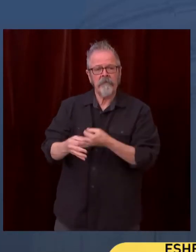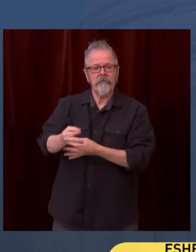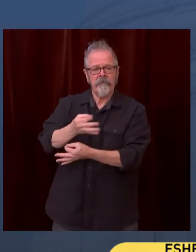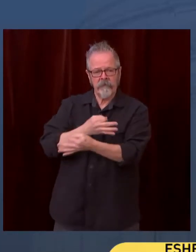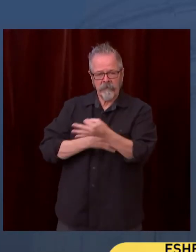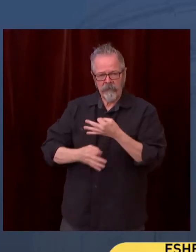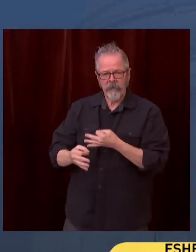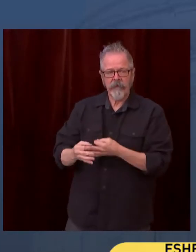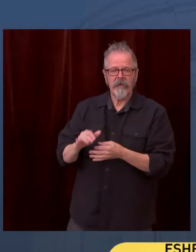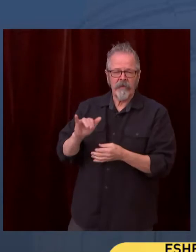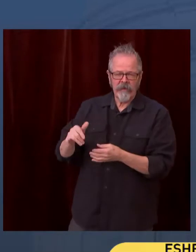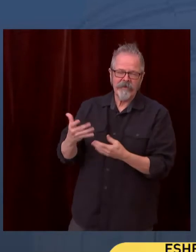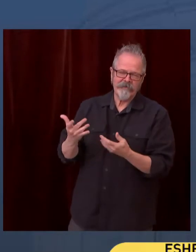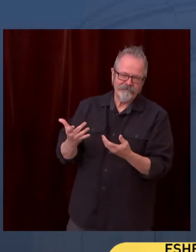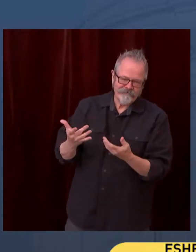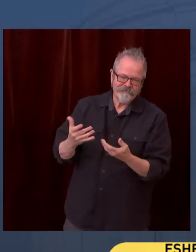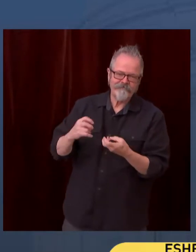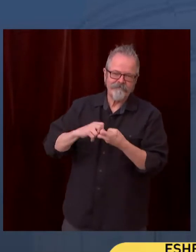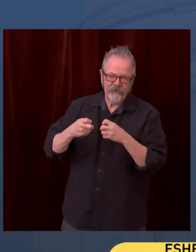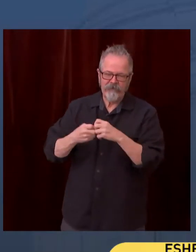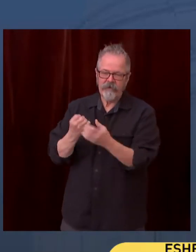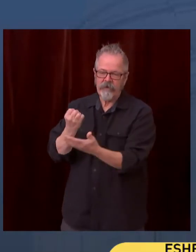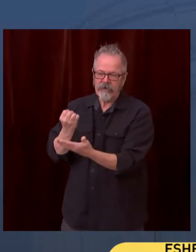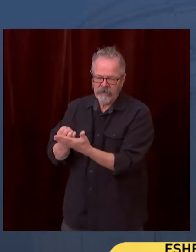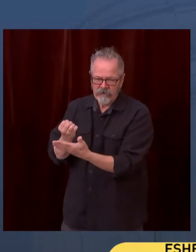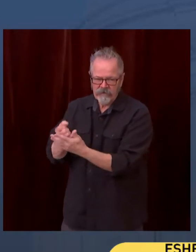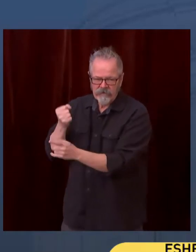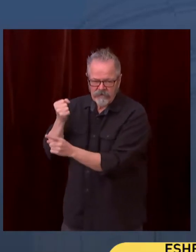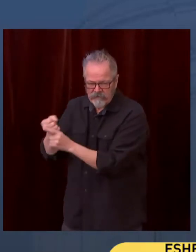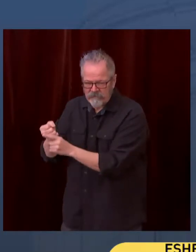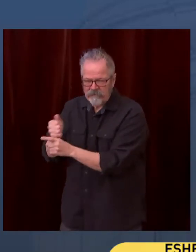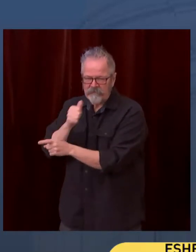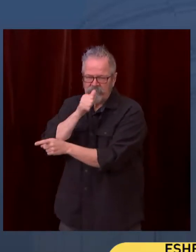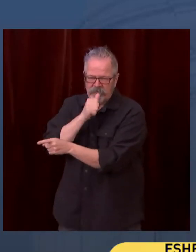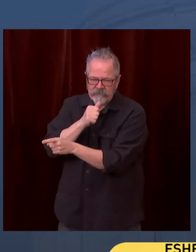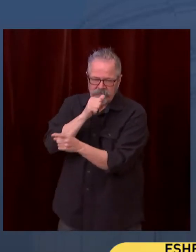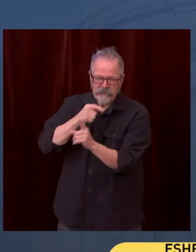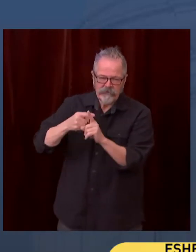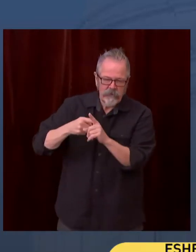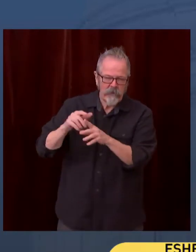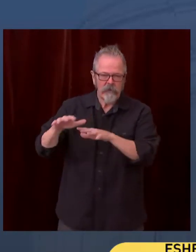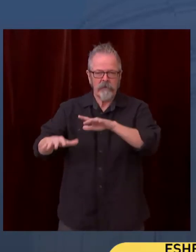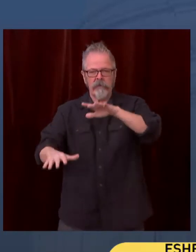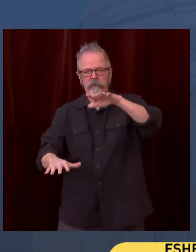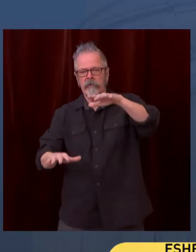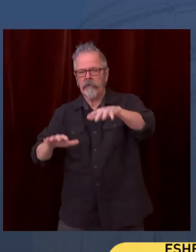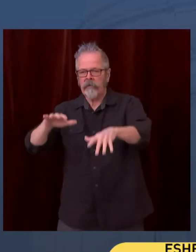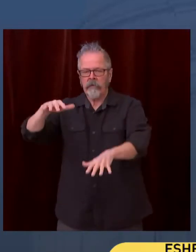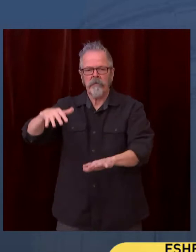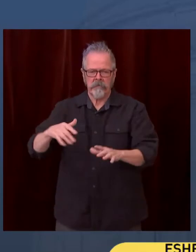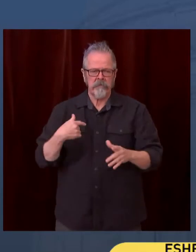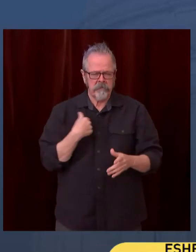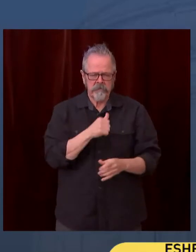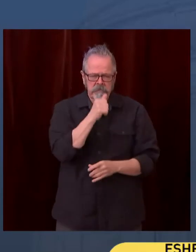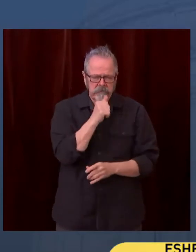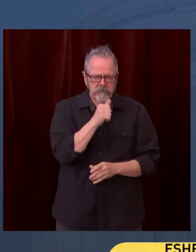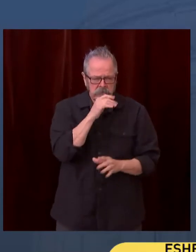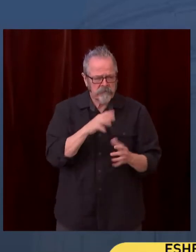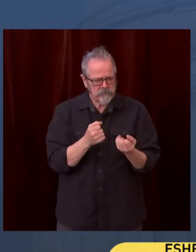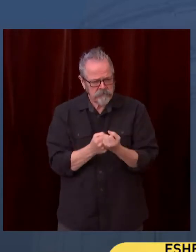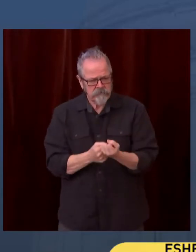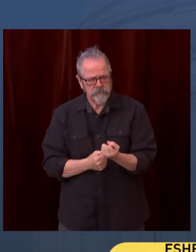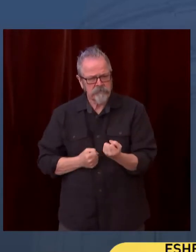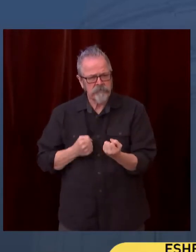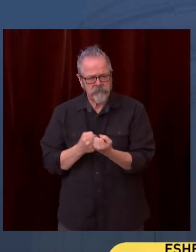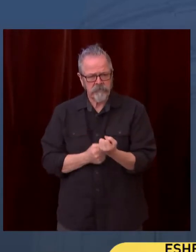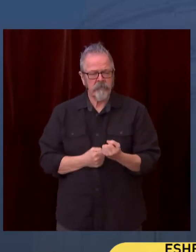pandemic. But this process of getting to a post-pandemic era has just begun. And we intend to